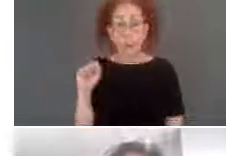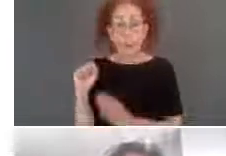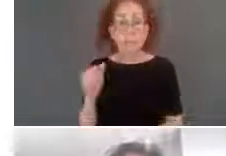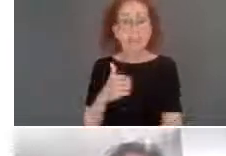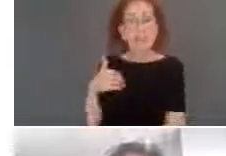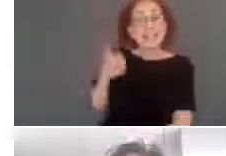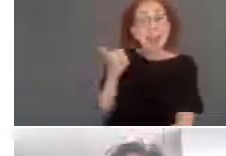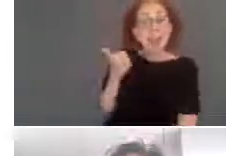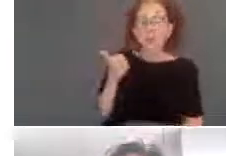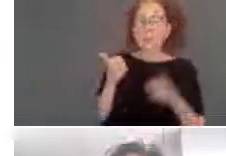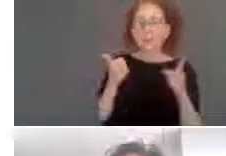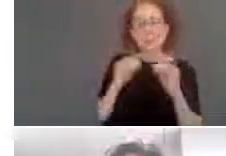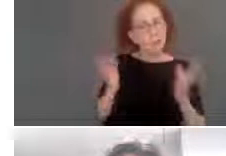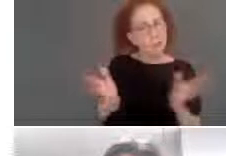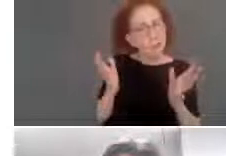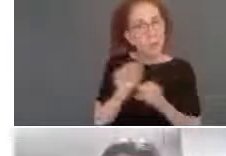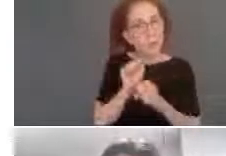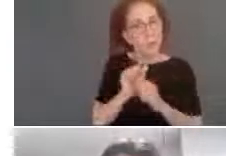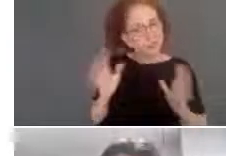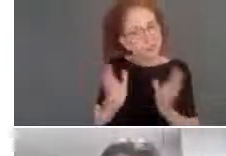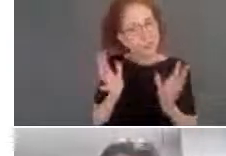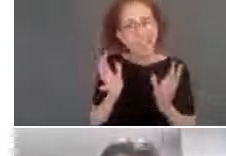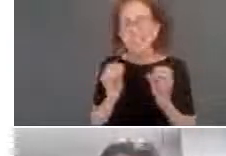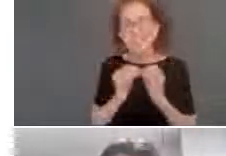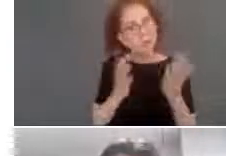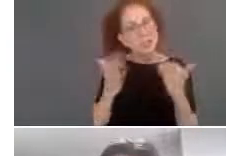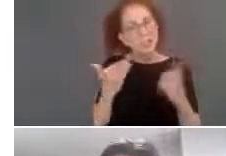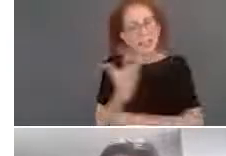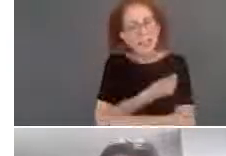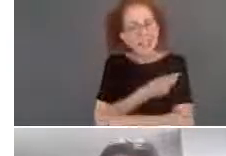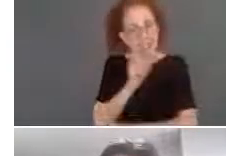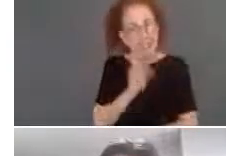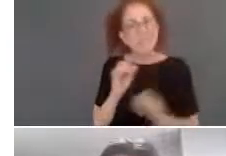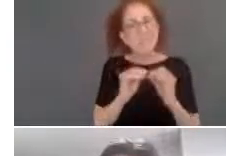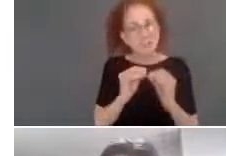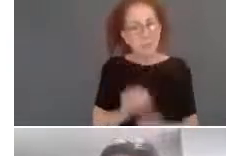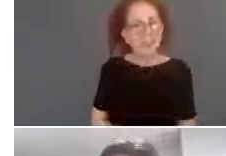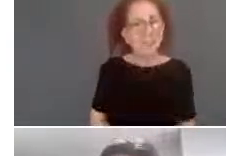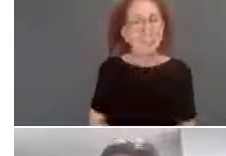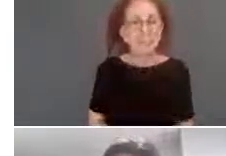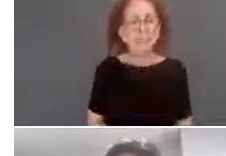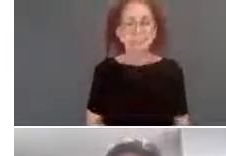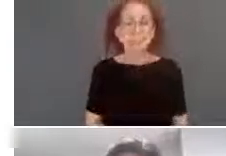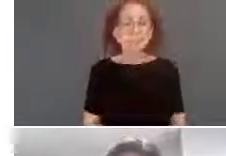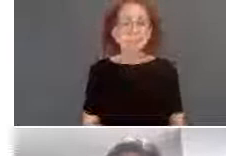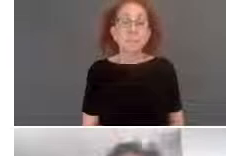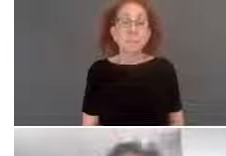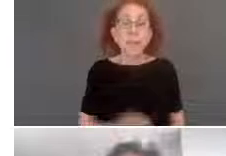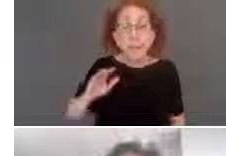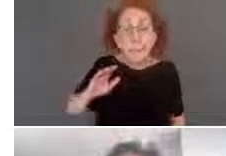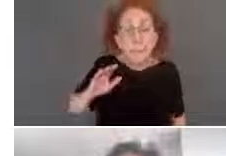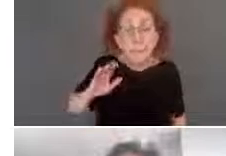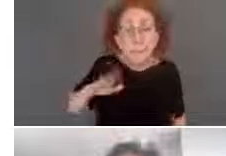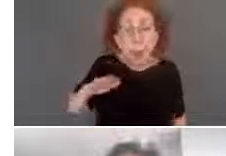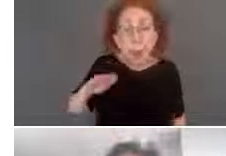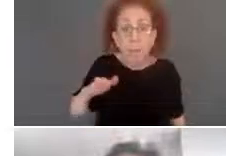have some work. We're working hard to get people vaccinated. And in that smaller graph on the bottom, you can